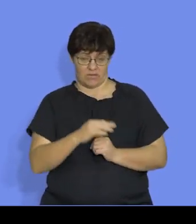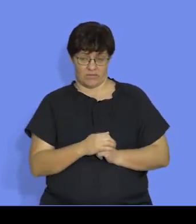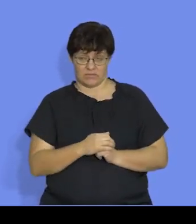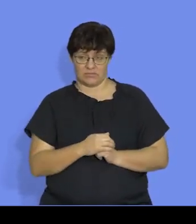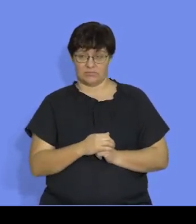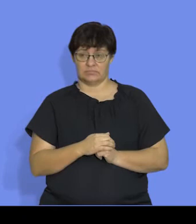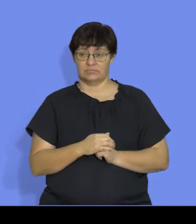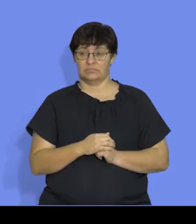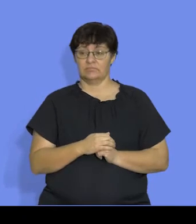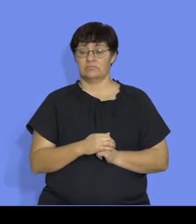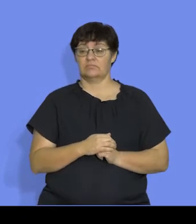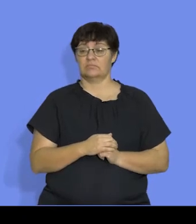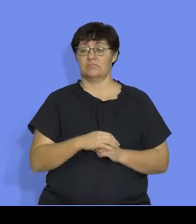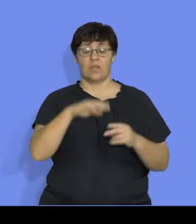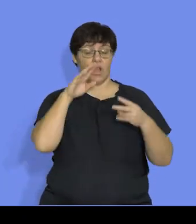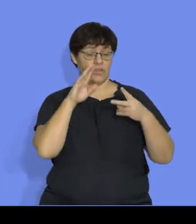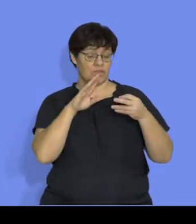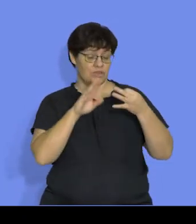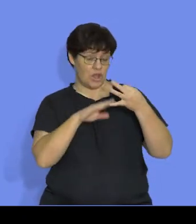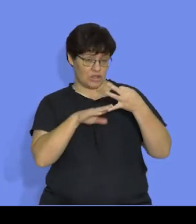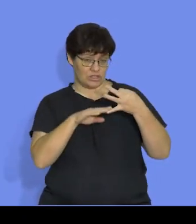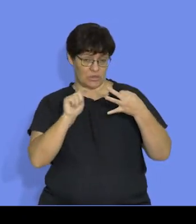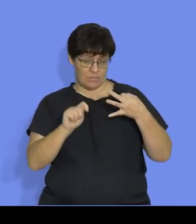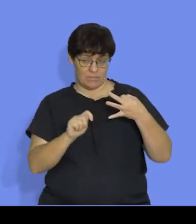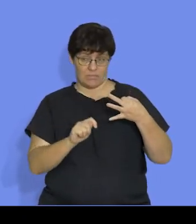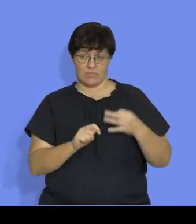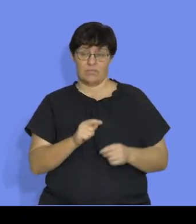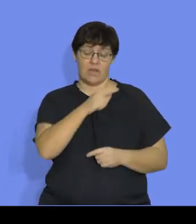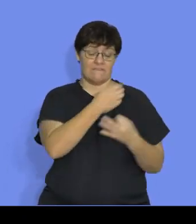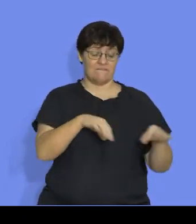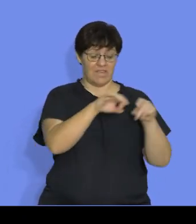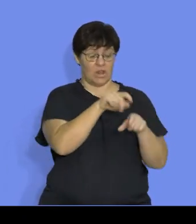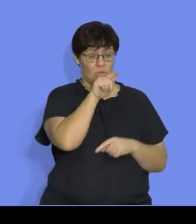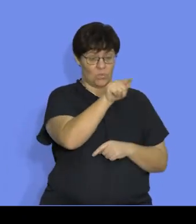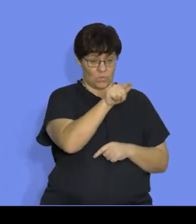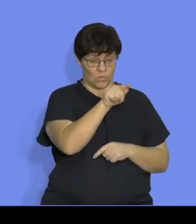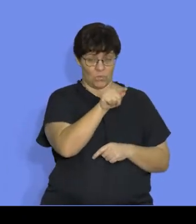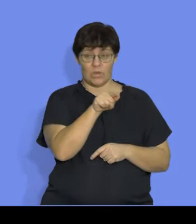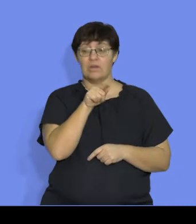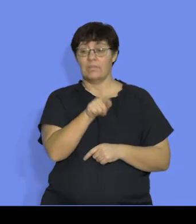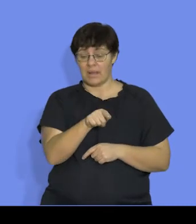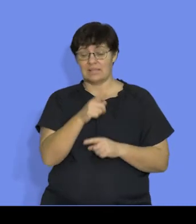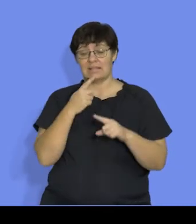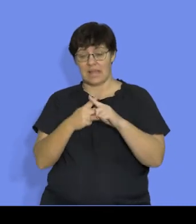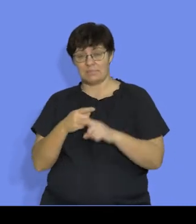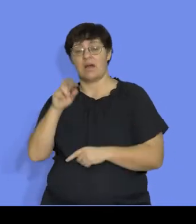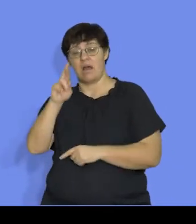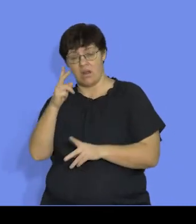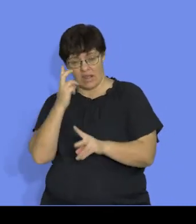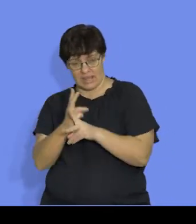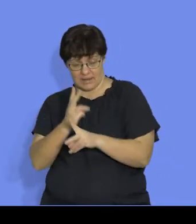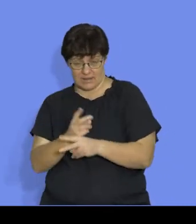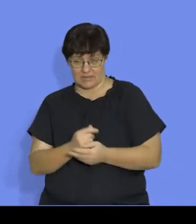R. Then to get the third term, I'm going to take the value of the second term, but I have to multiply it by